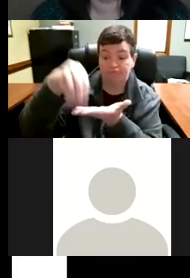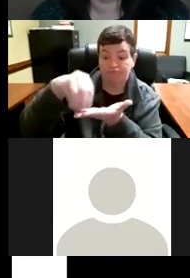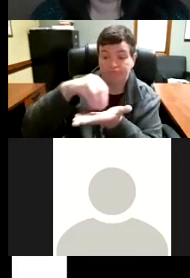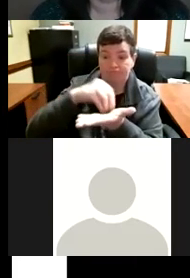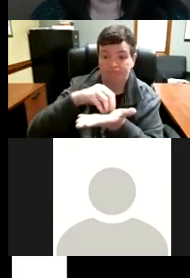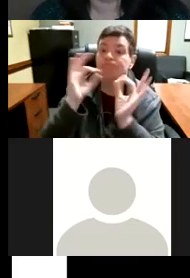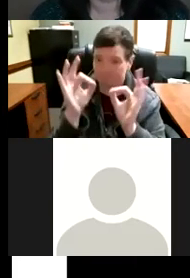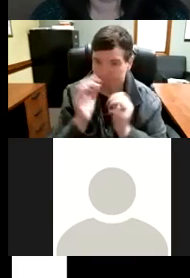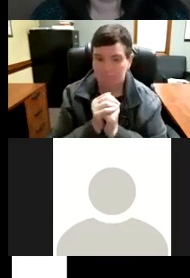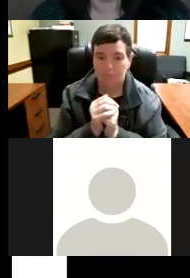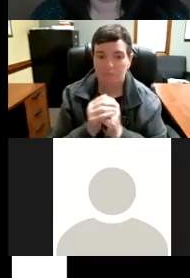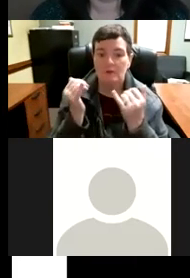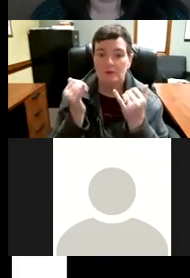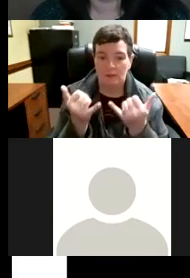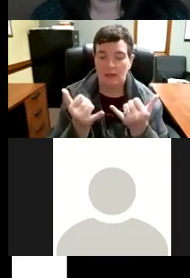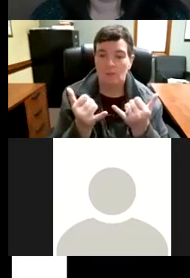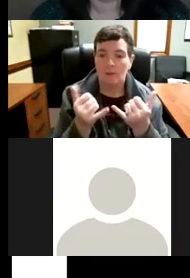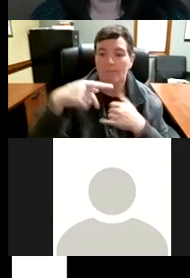Well, now you can put